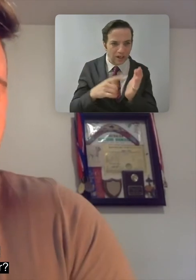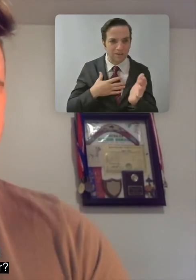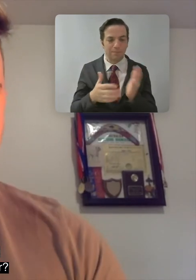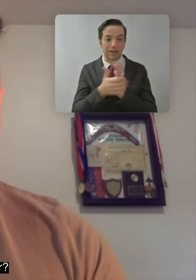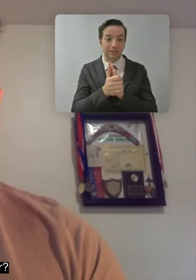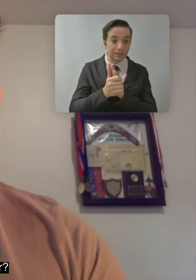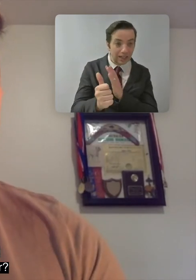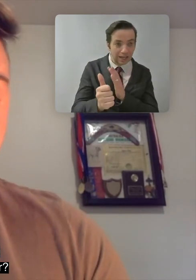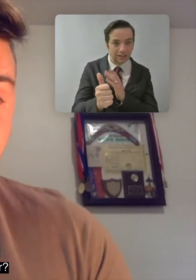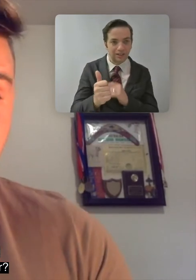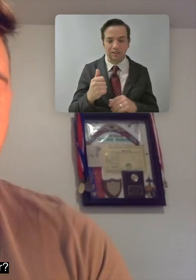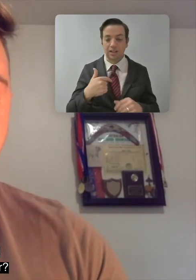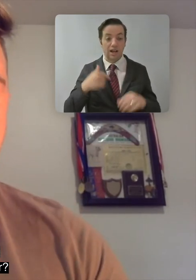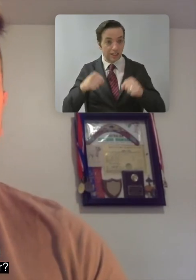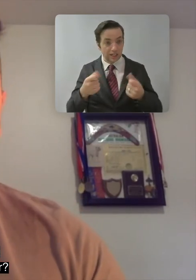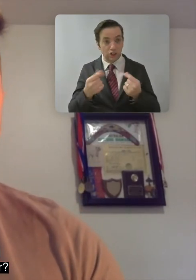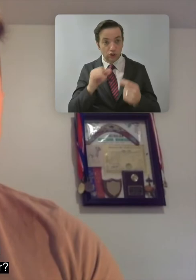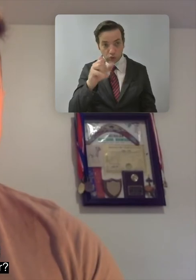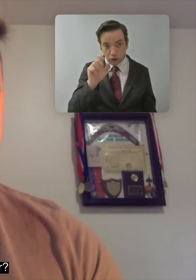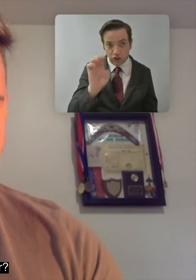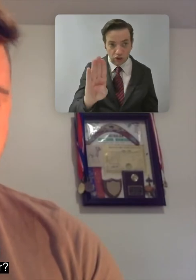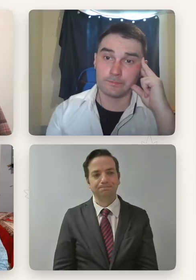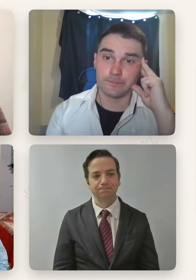work that I think that I deserve as an actor.